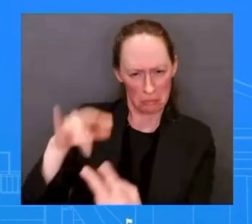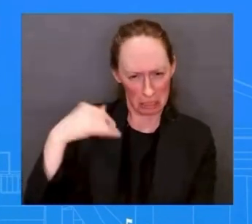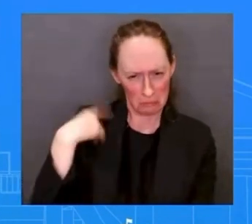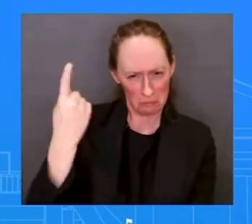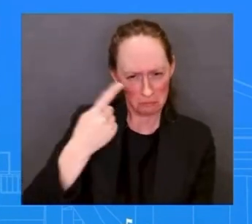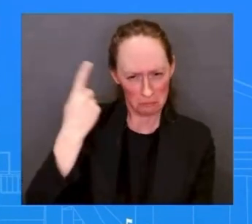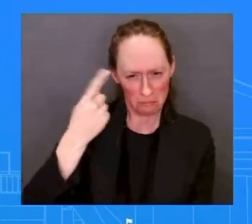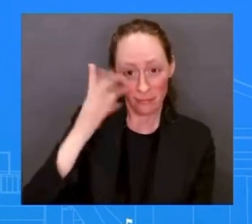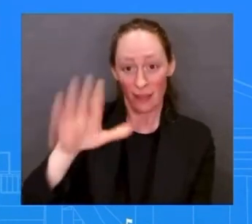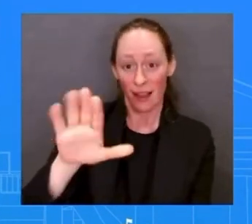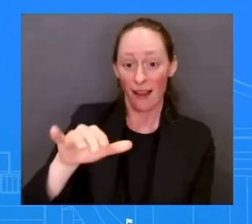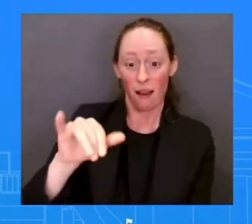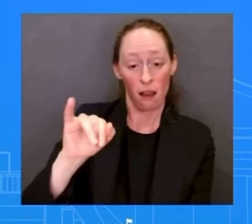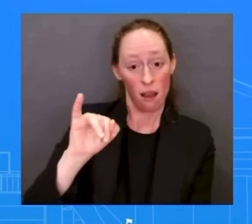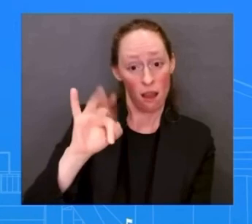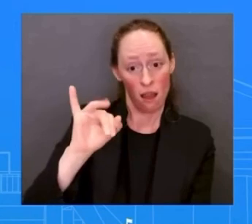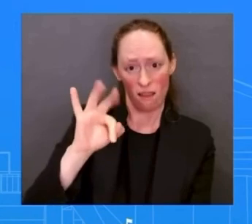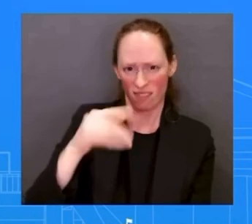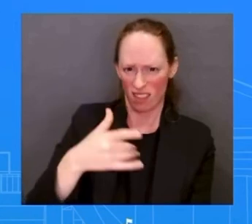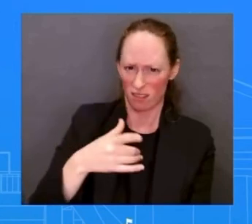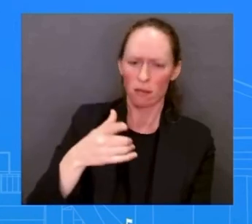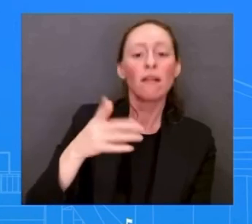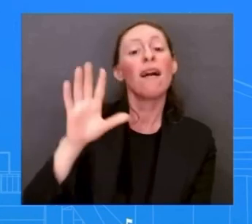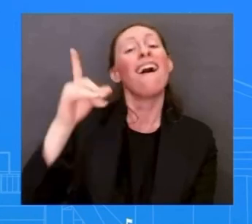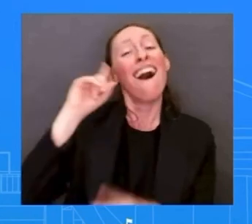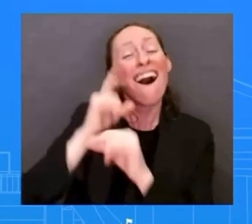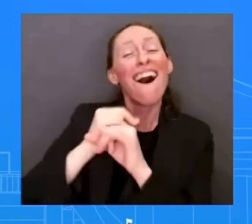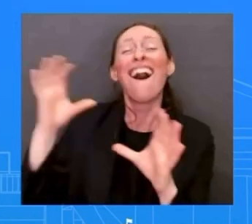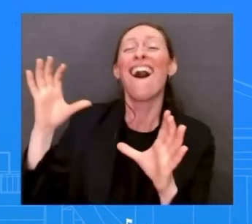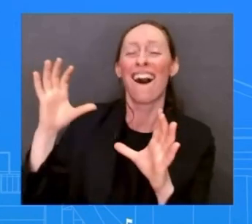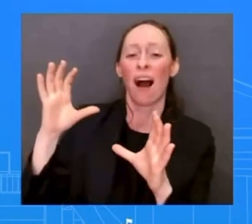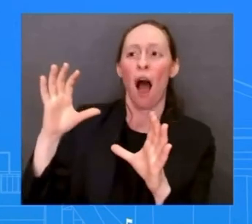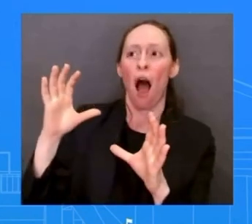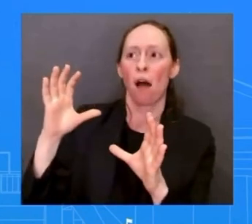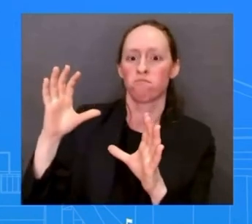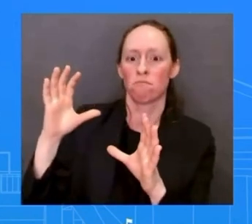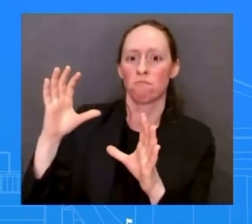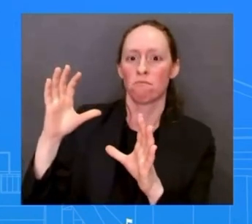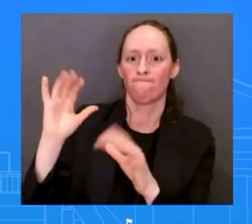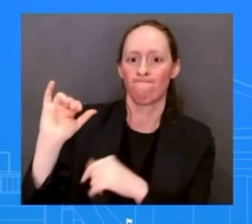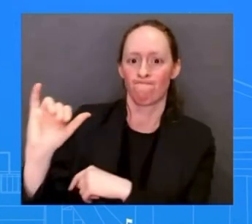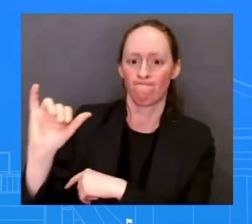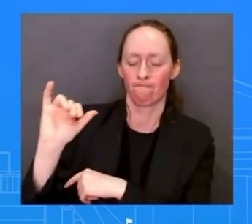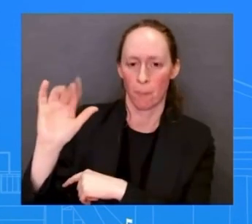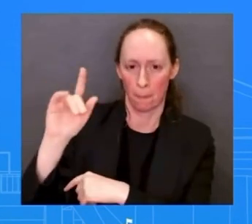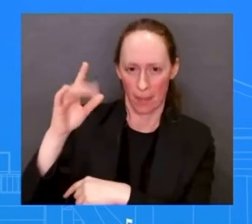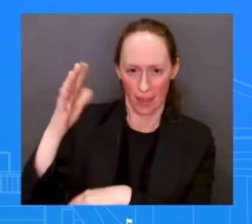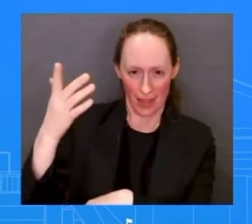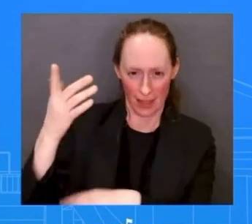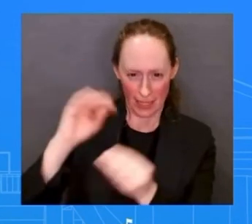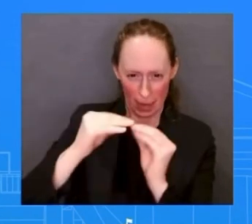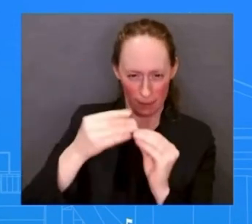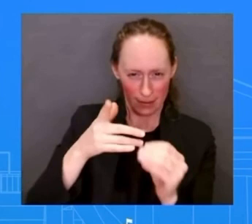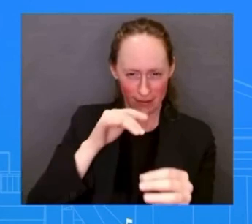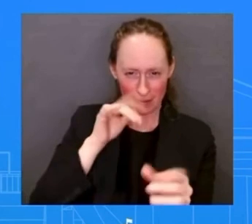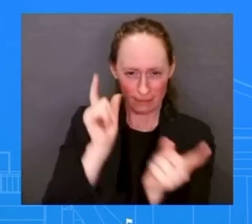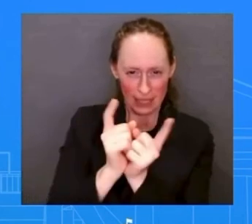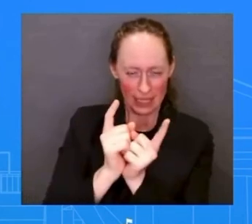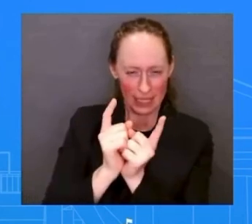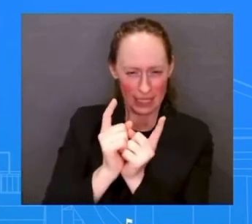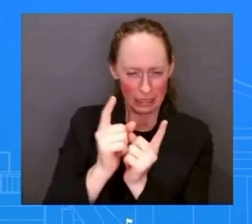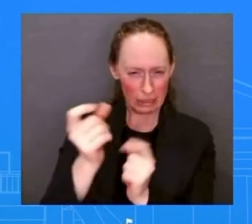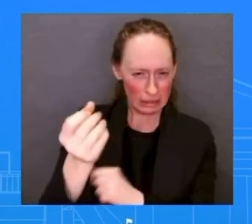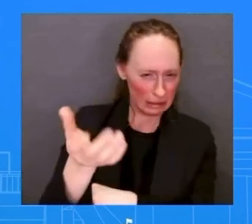you haven't said what that number is, are there a number of other measures that you are considering, like either whether